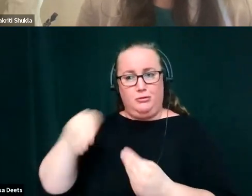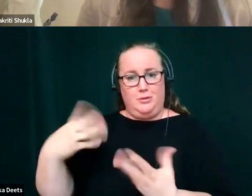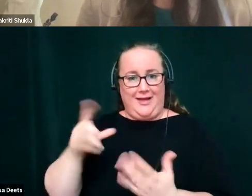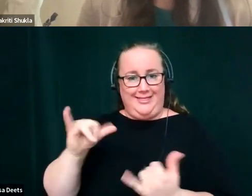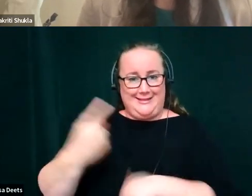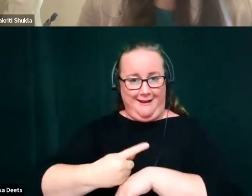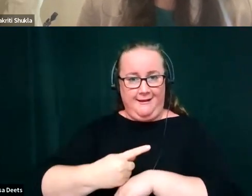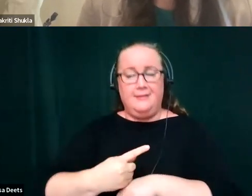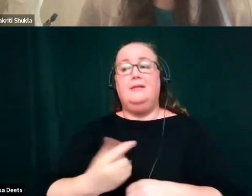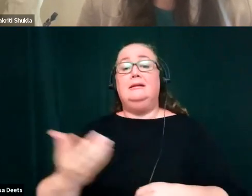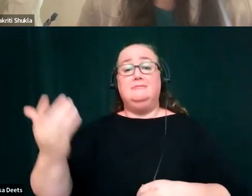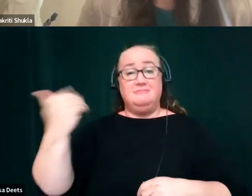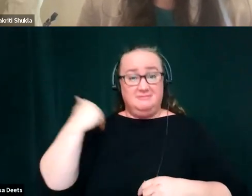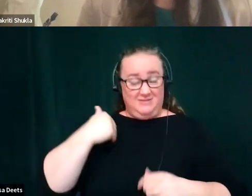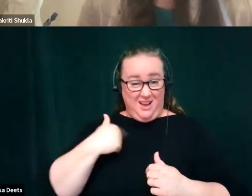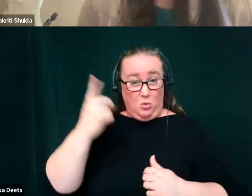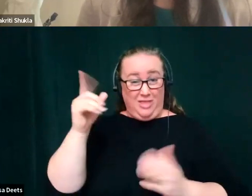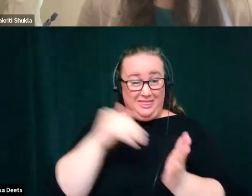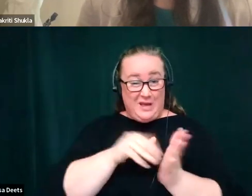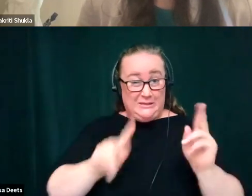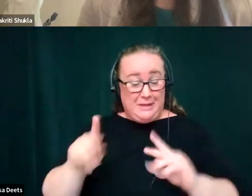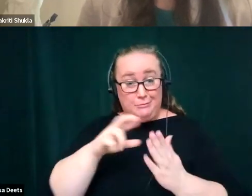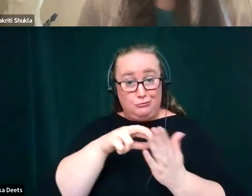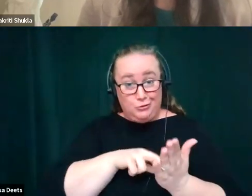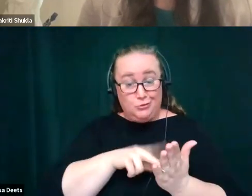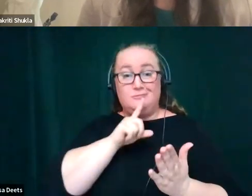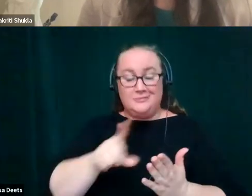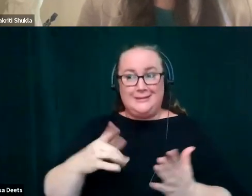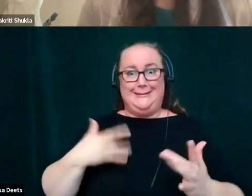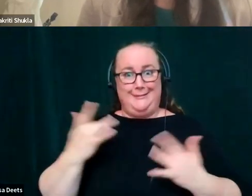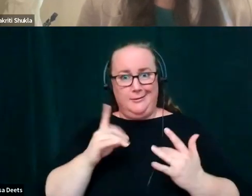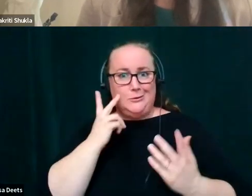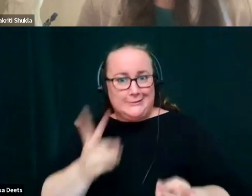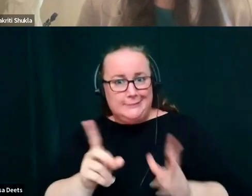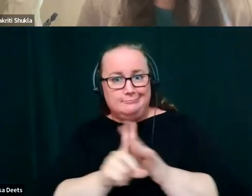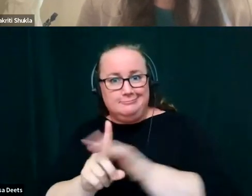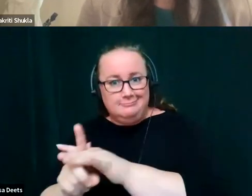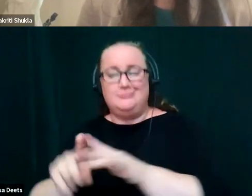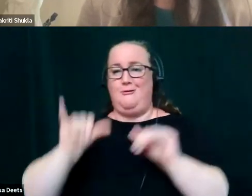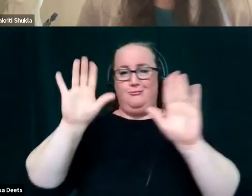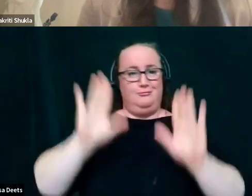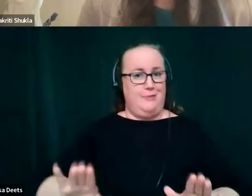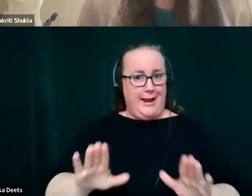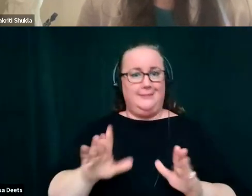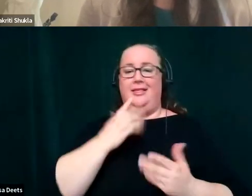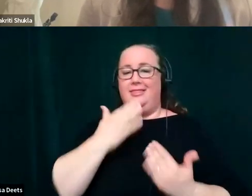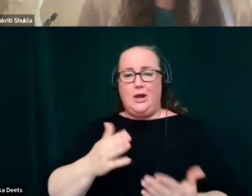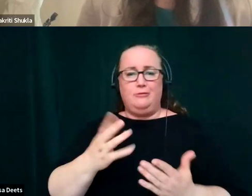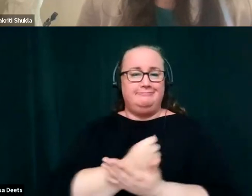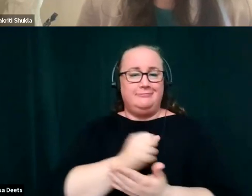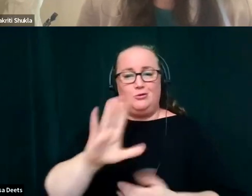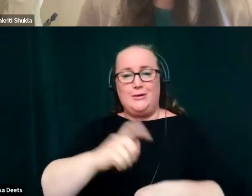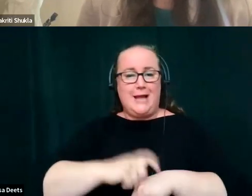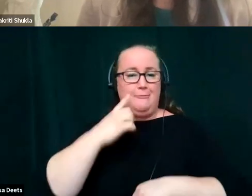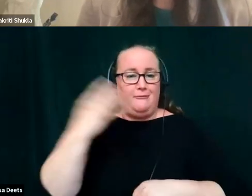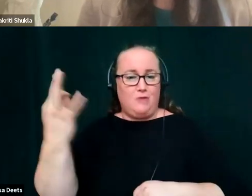had 1,000 people register, and we're so excited for the turnout. So thank you for coming and spending your Friday afternoon